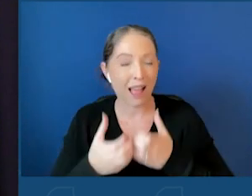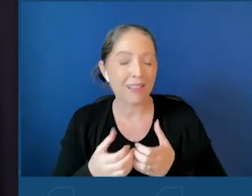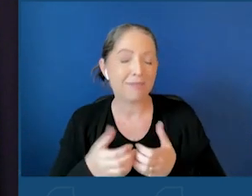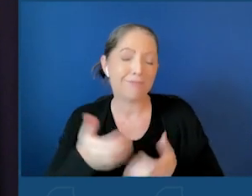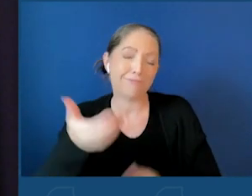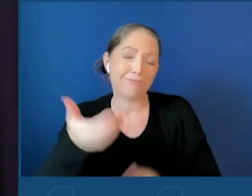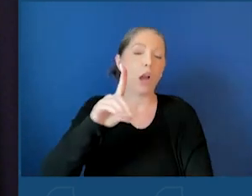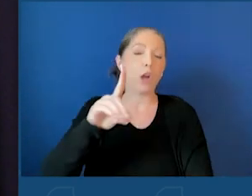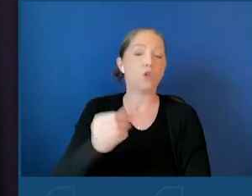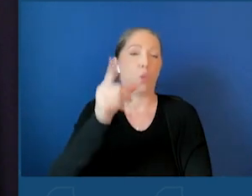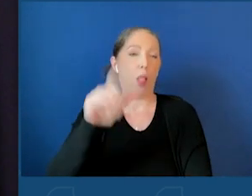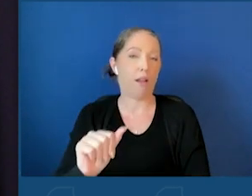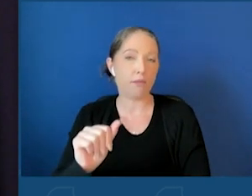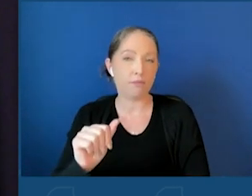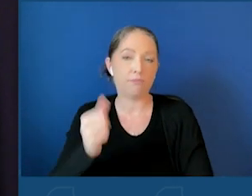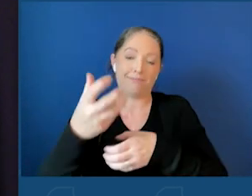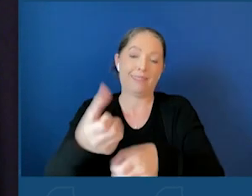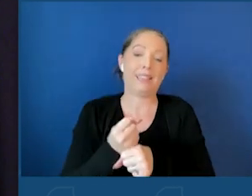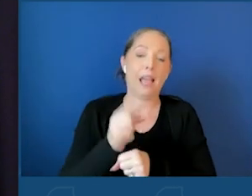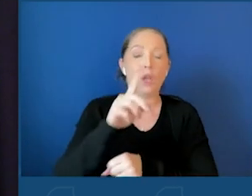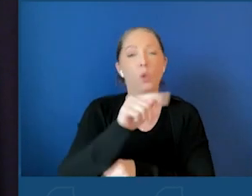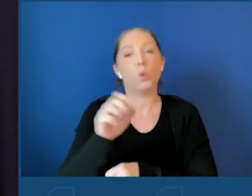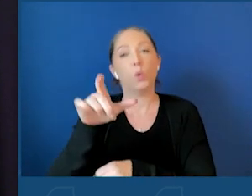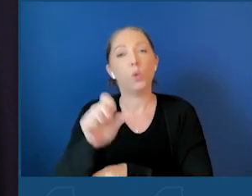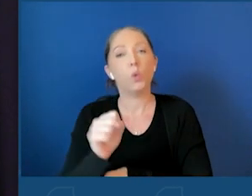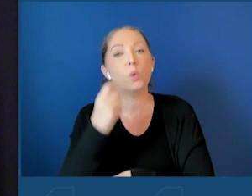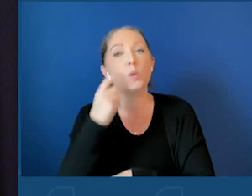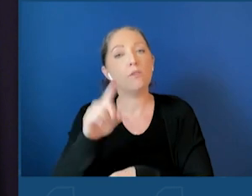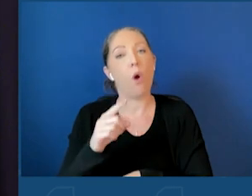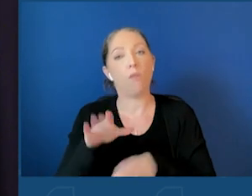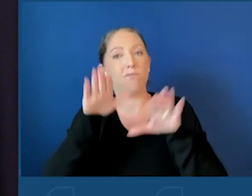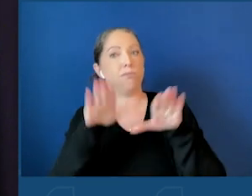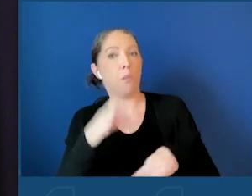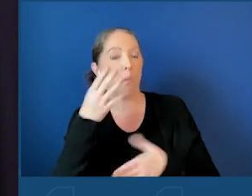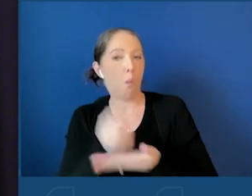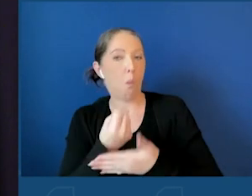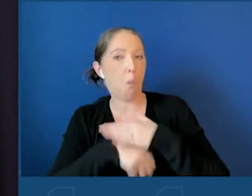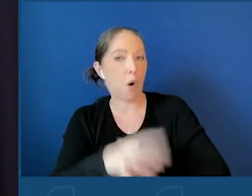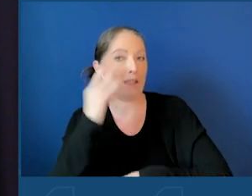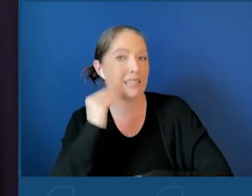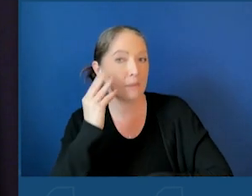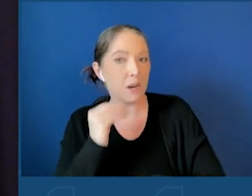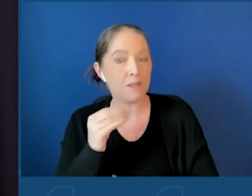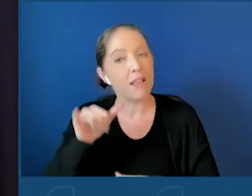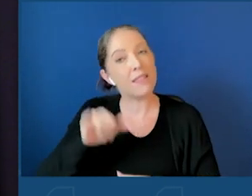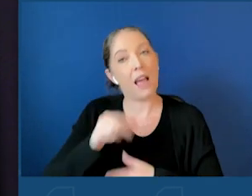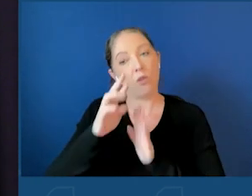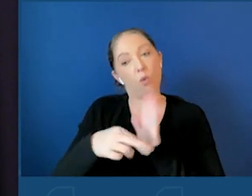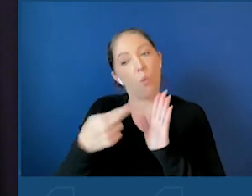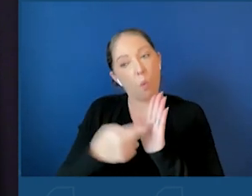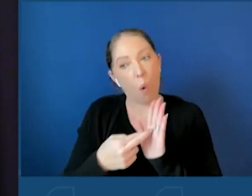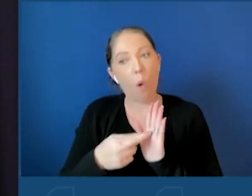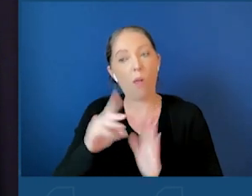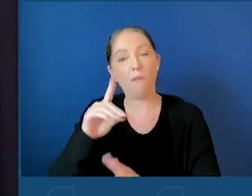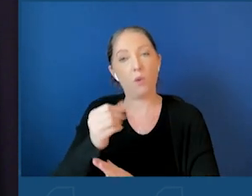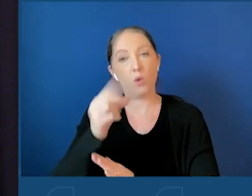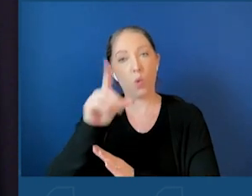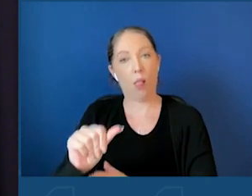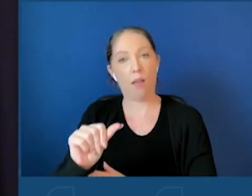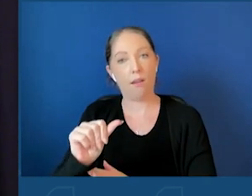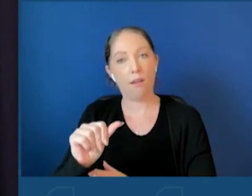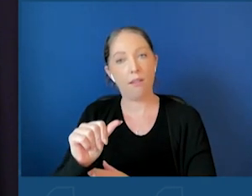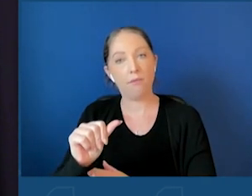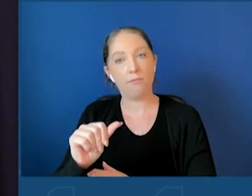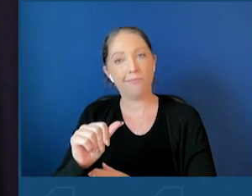of the tools that you need to create this ultimate birth experience for yourself. And that is what our role is as doulas, is to give them that guidance,